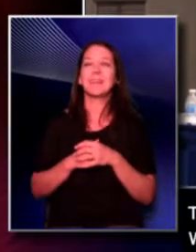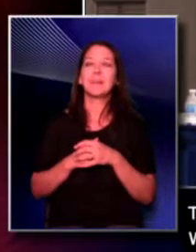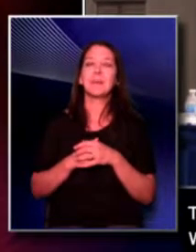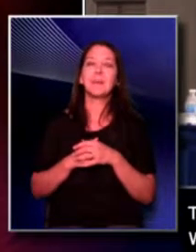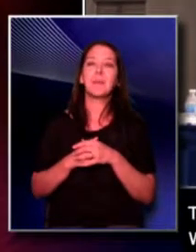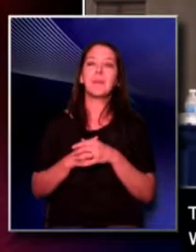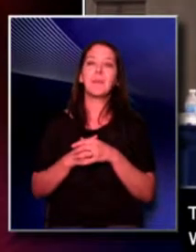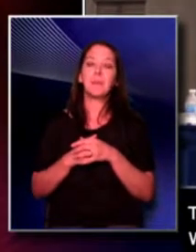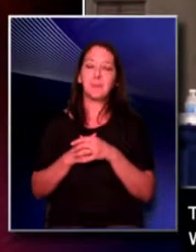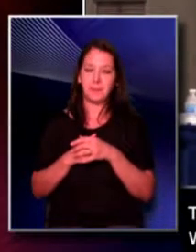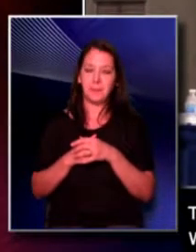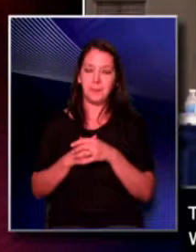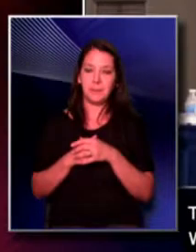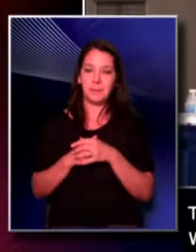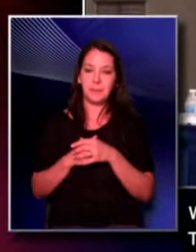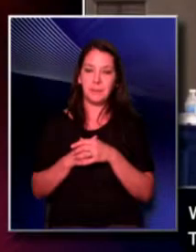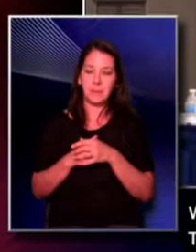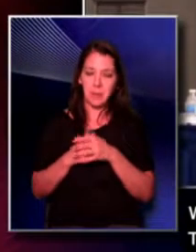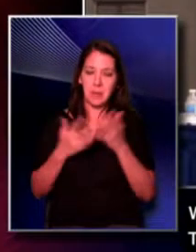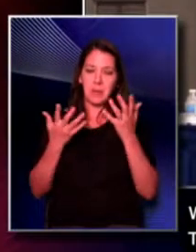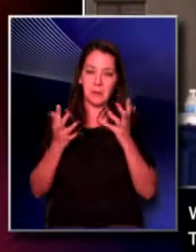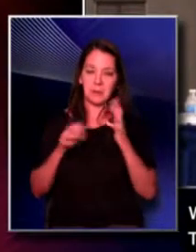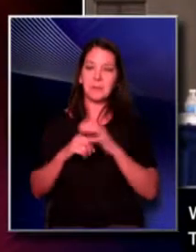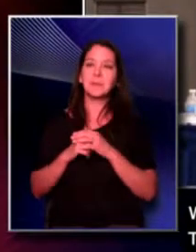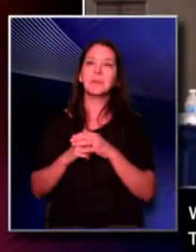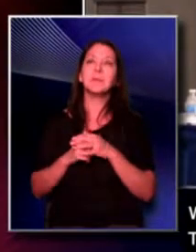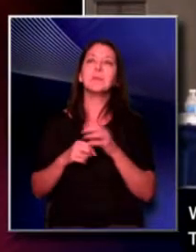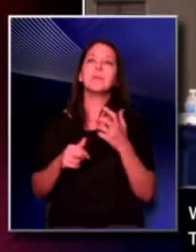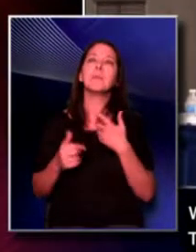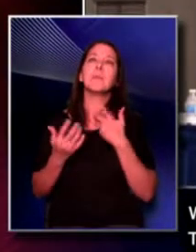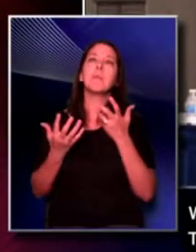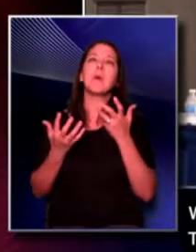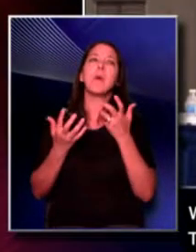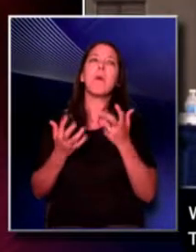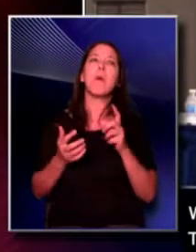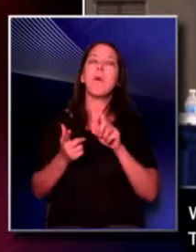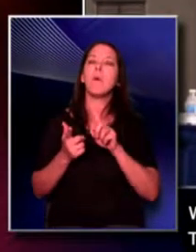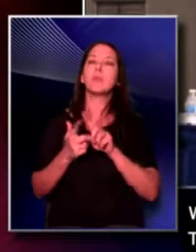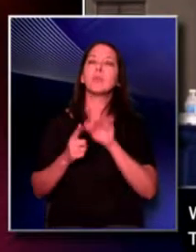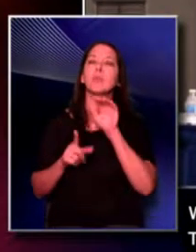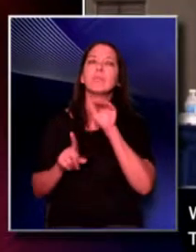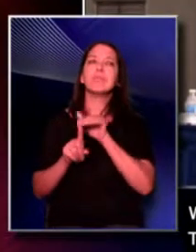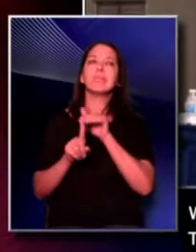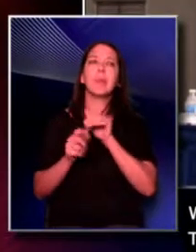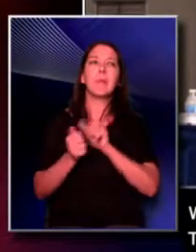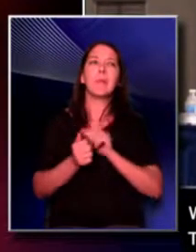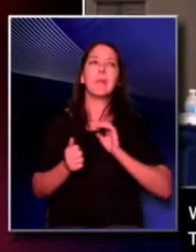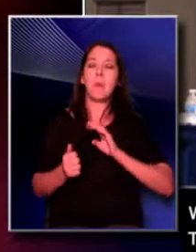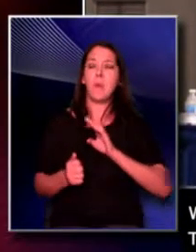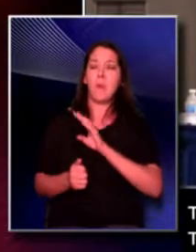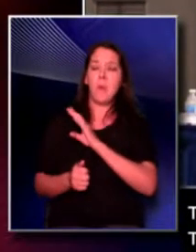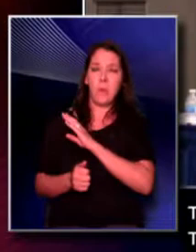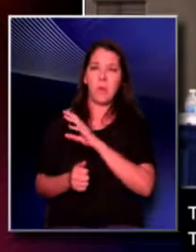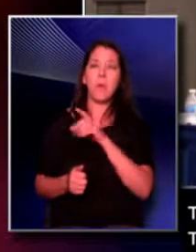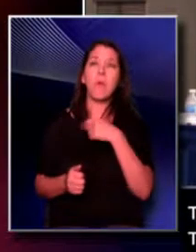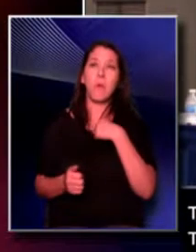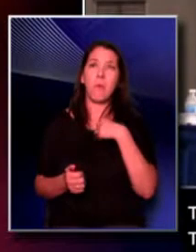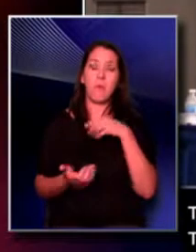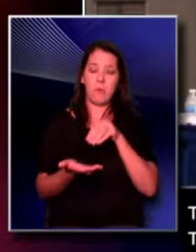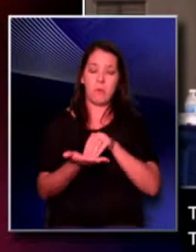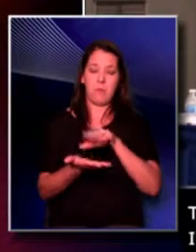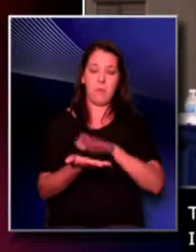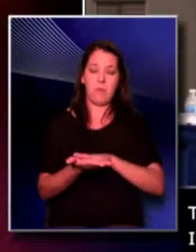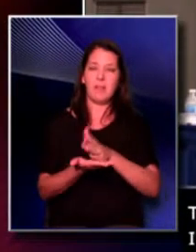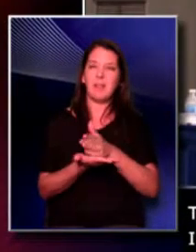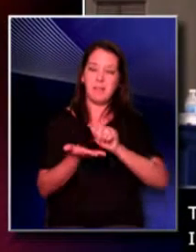That said, I wanted to go back to the board retreat. I did take notes, and then I put that